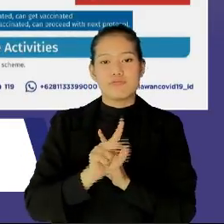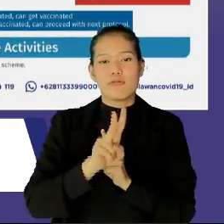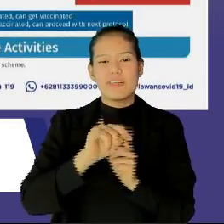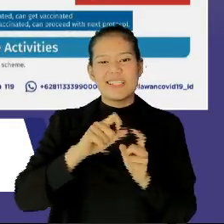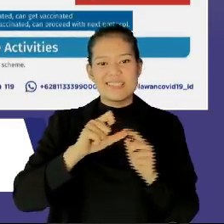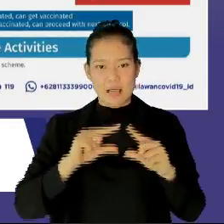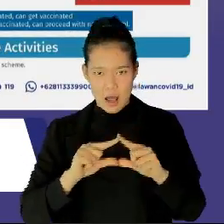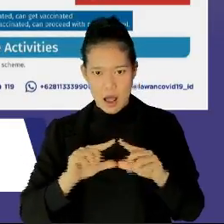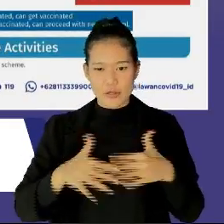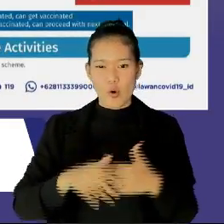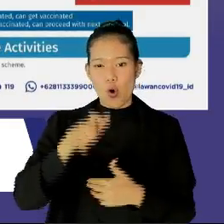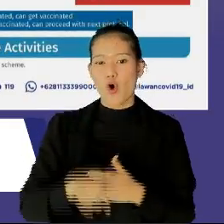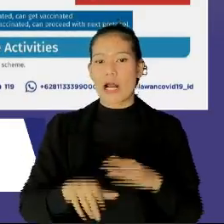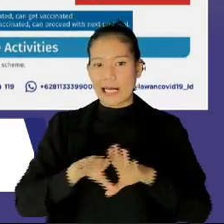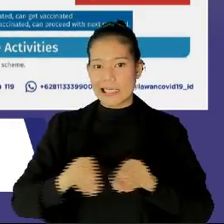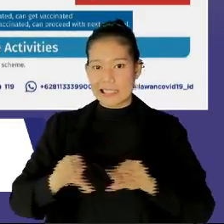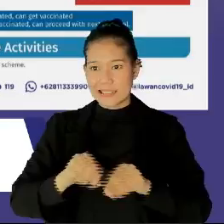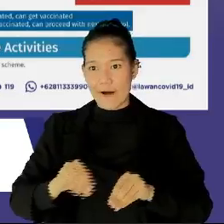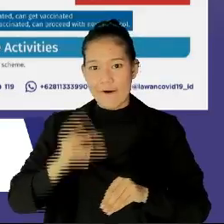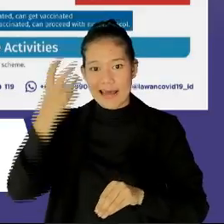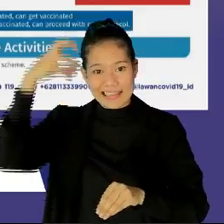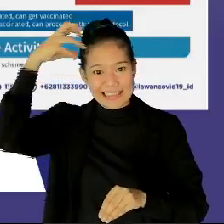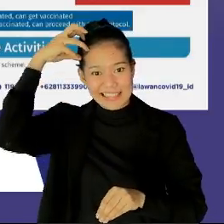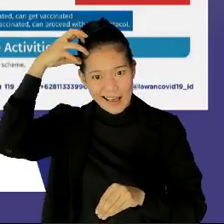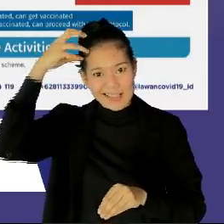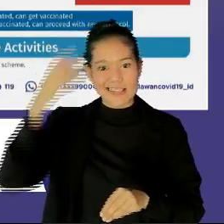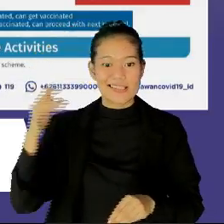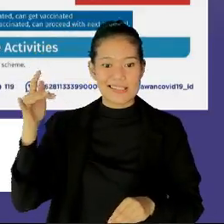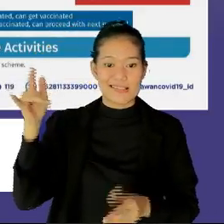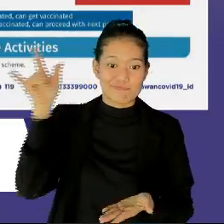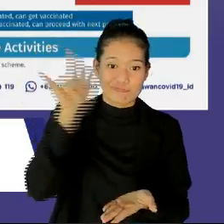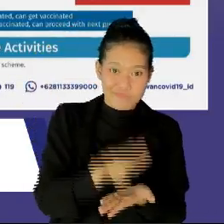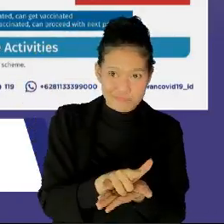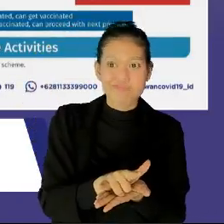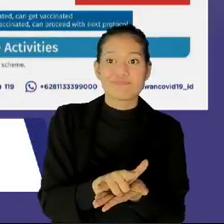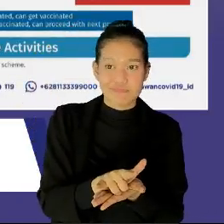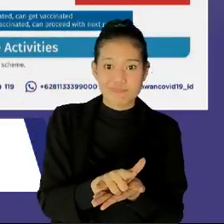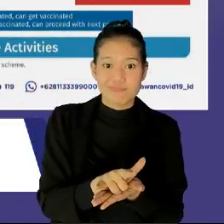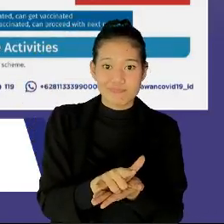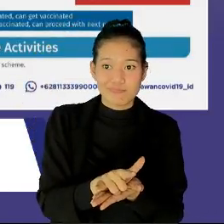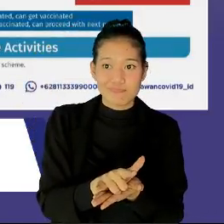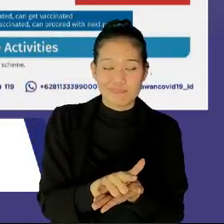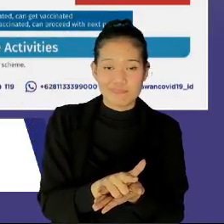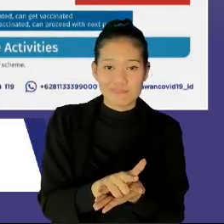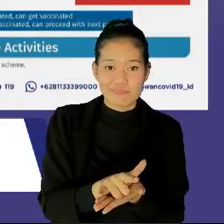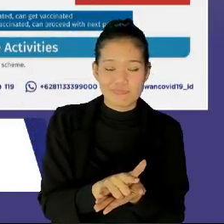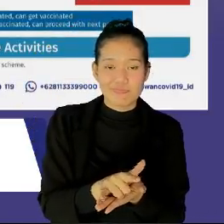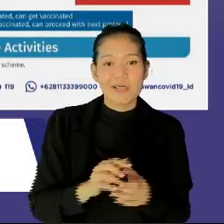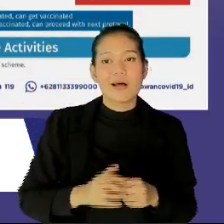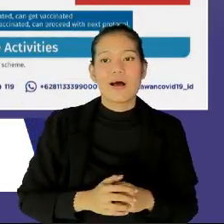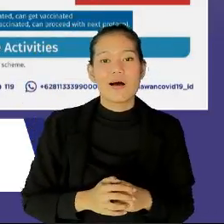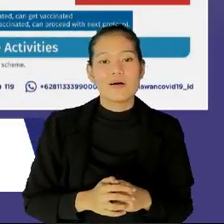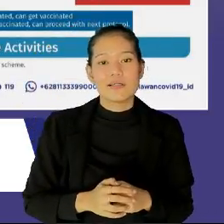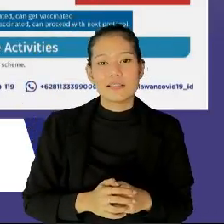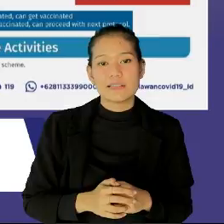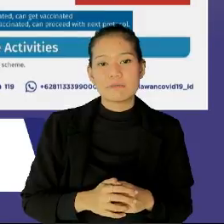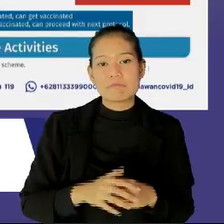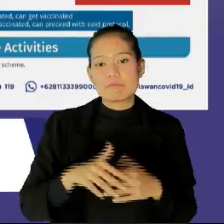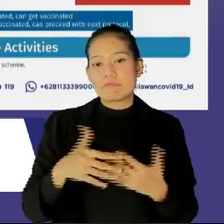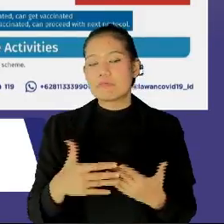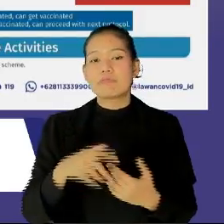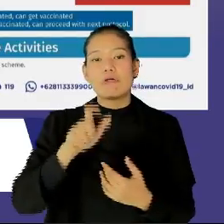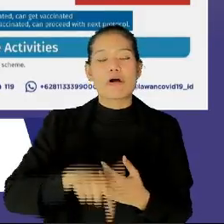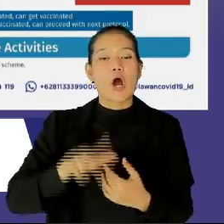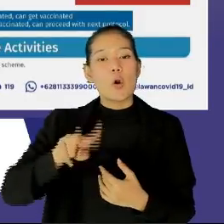to official or state visits of foreign officials at the ministerial level and above, as well as